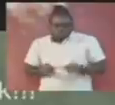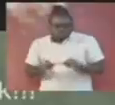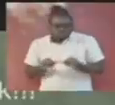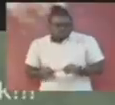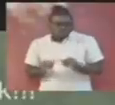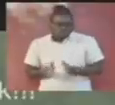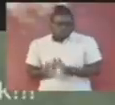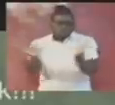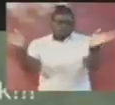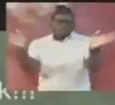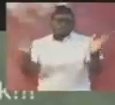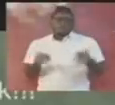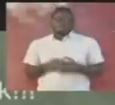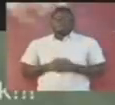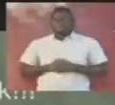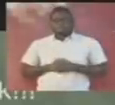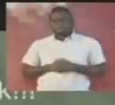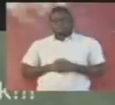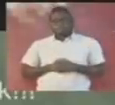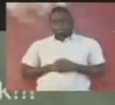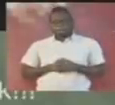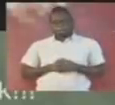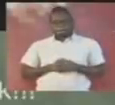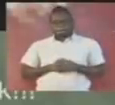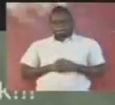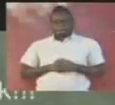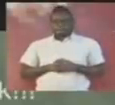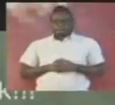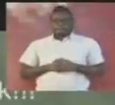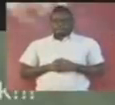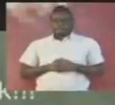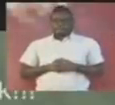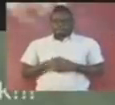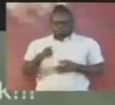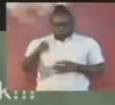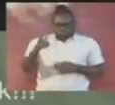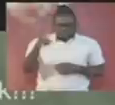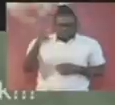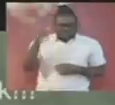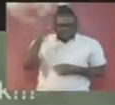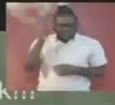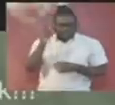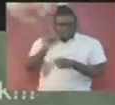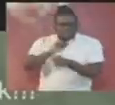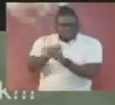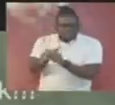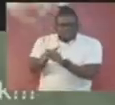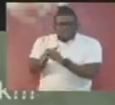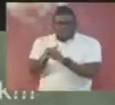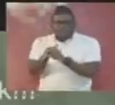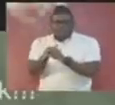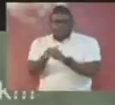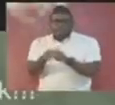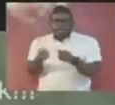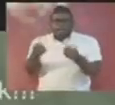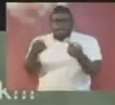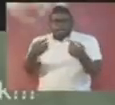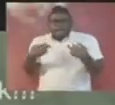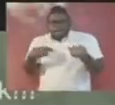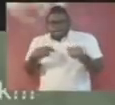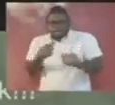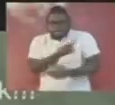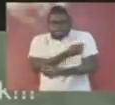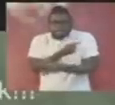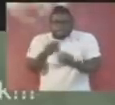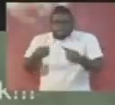So one comment that everyone keeps hearing is that the COVID-19 vaccines came about too quickly. Now remember that